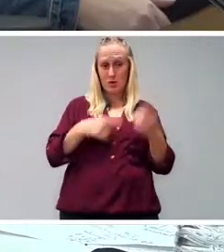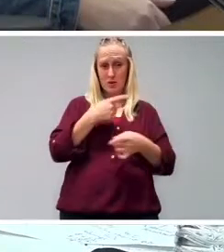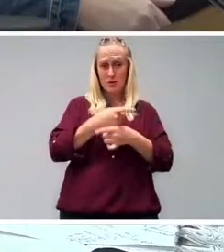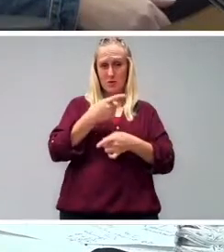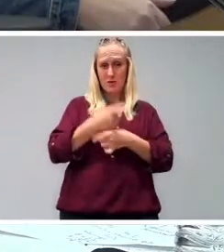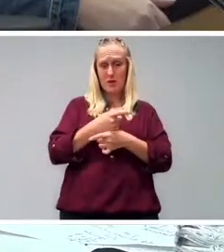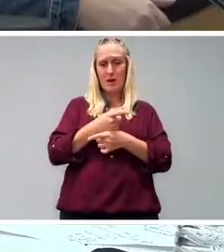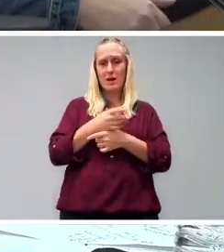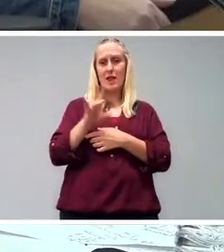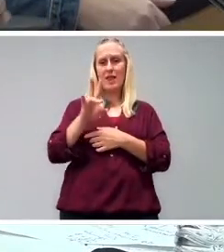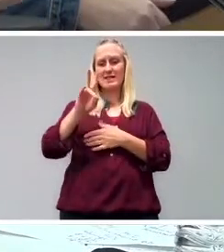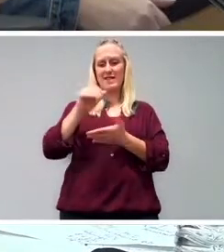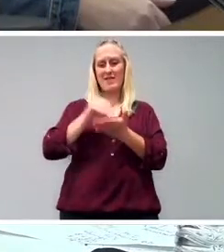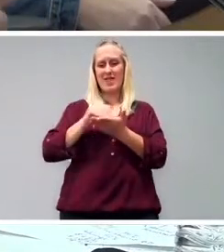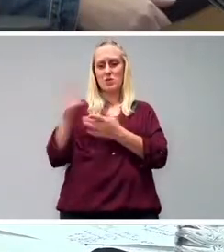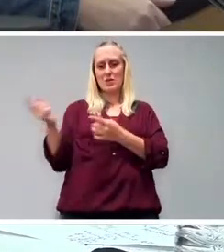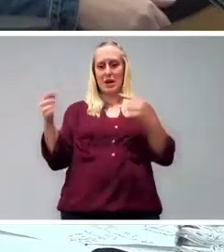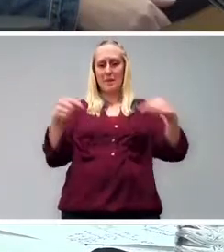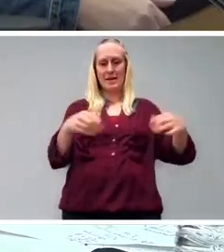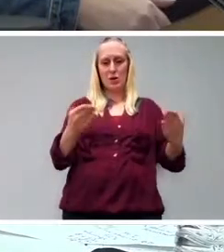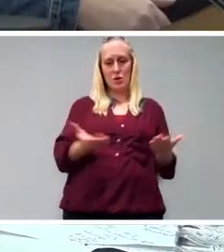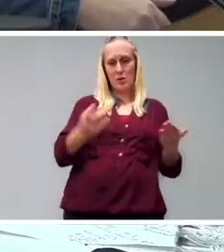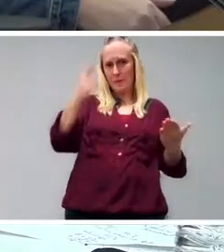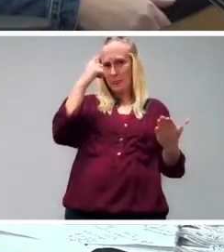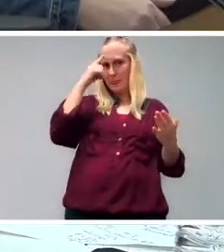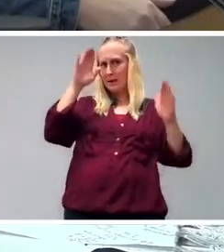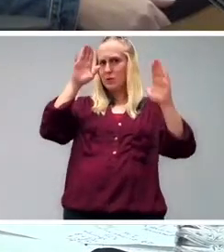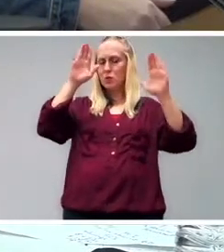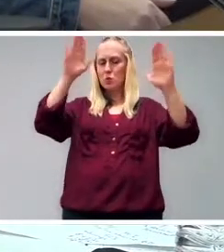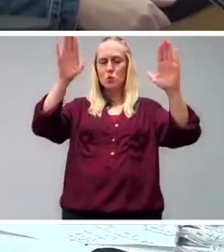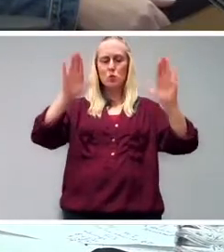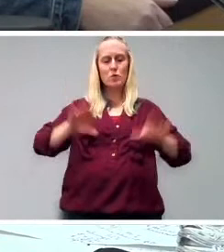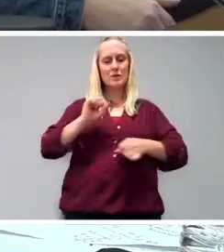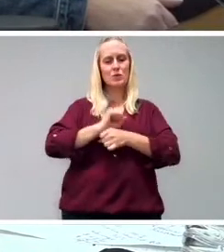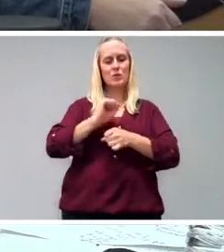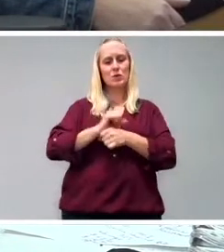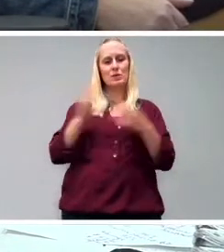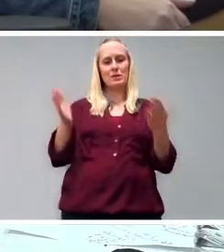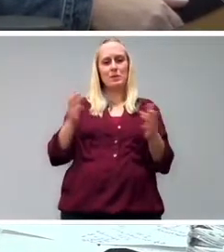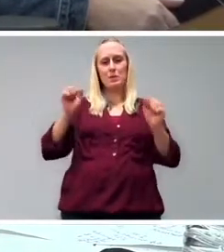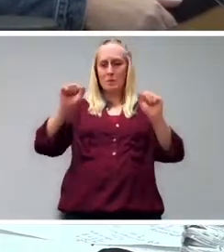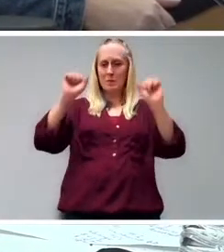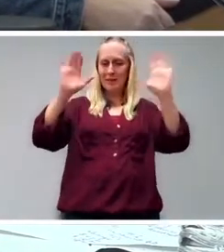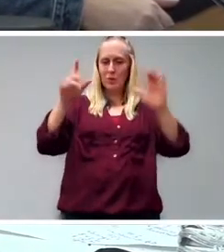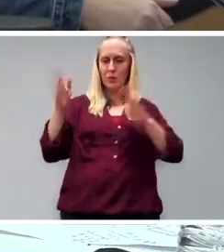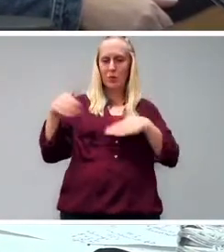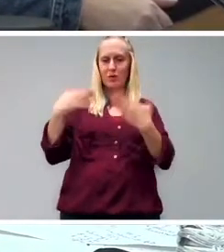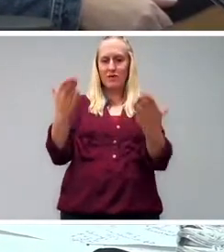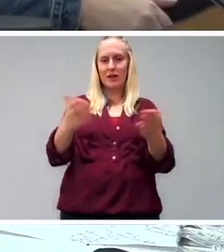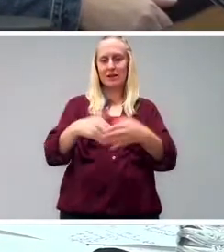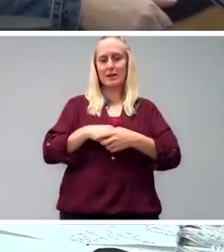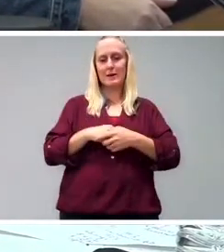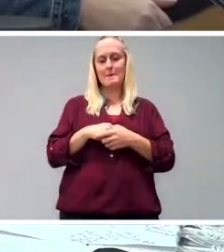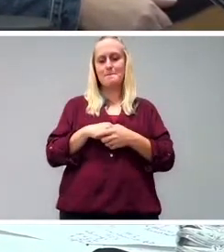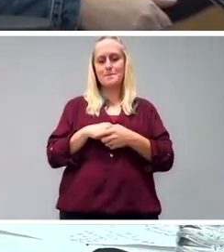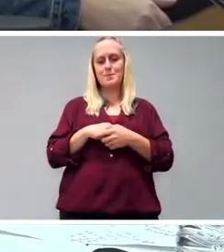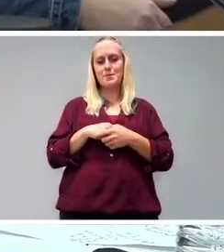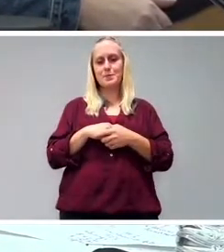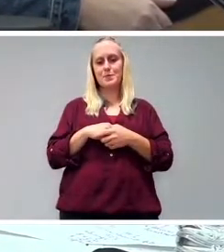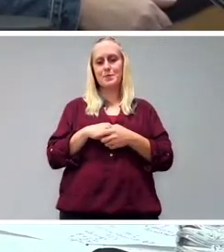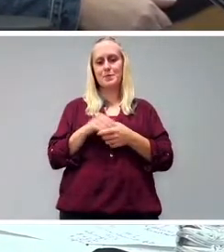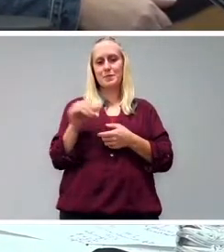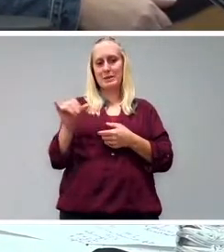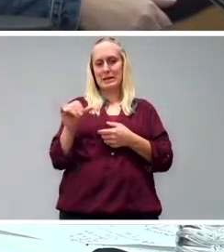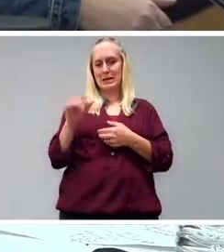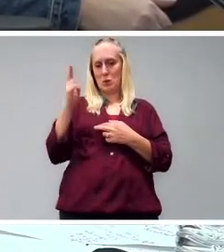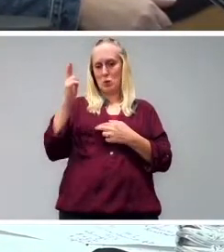you. I think you're doing some miracle here. I think the miracle you're probably doing is, it's almost like realizing